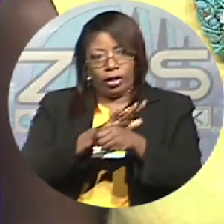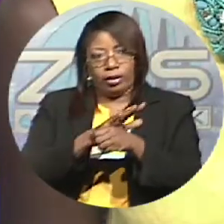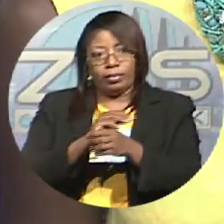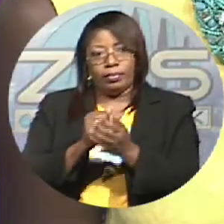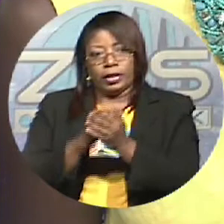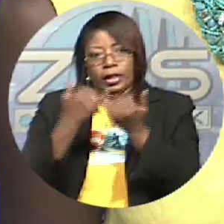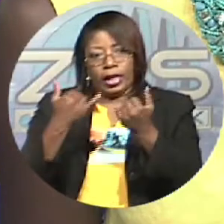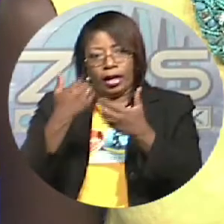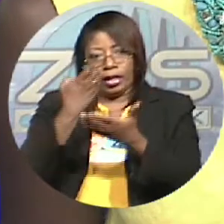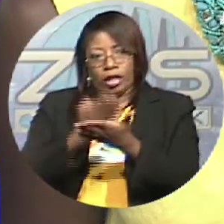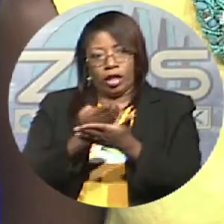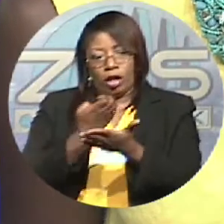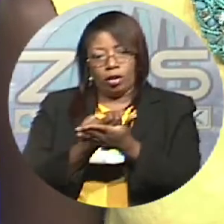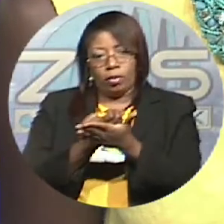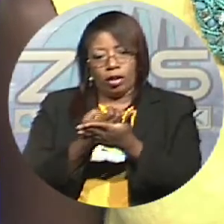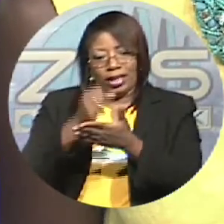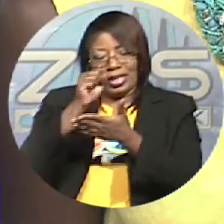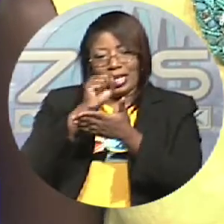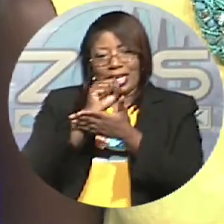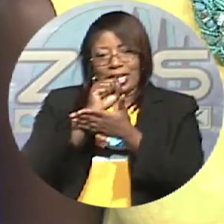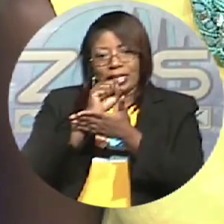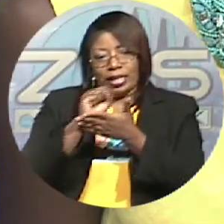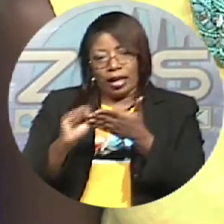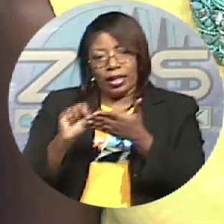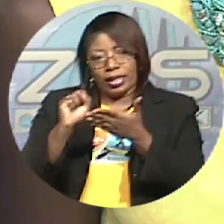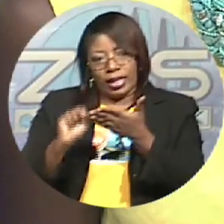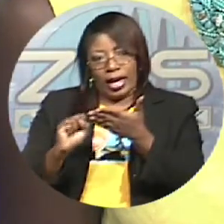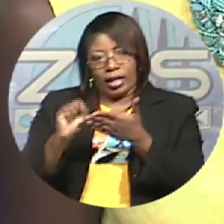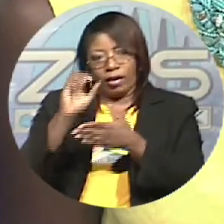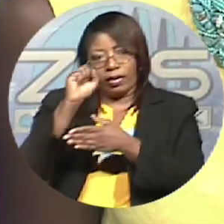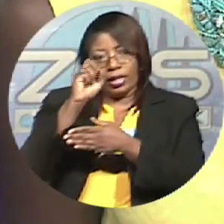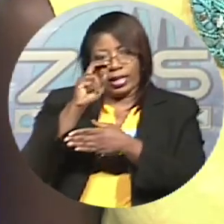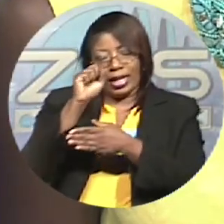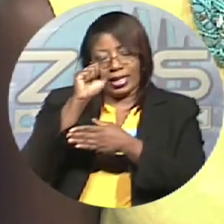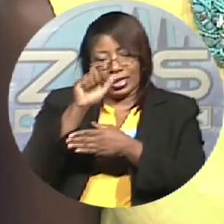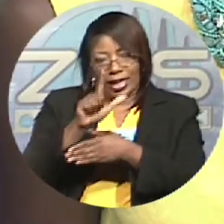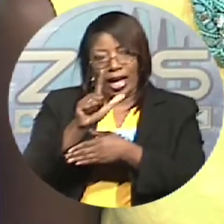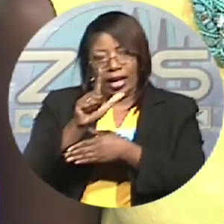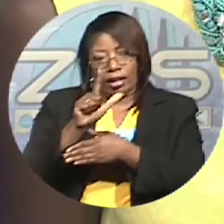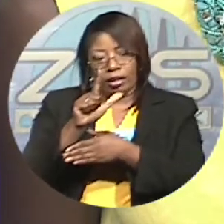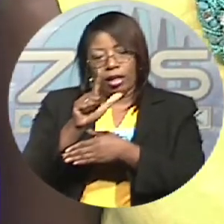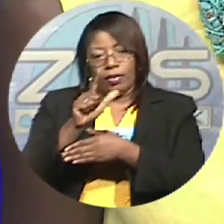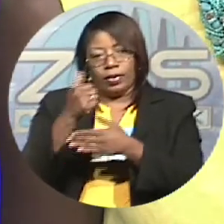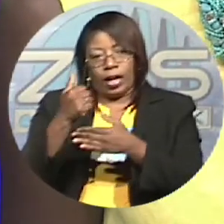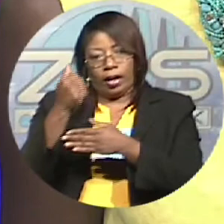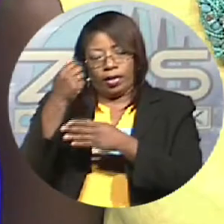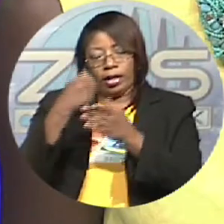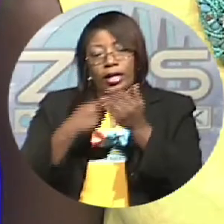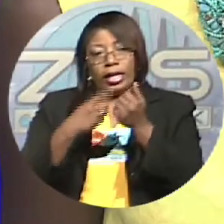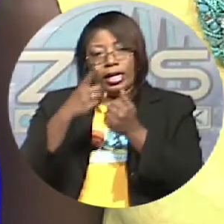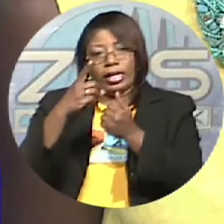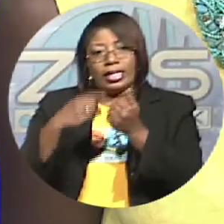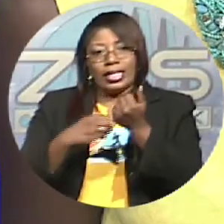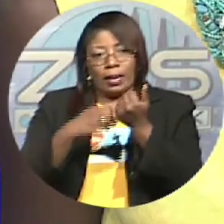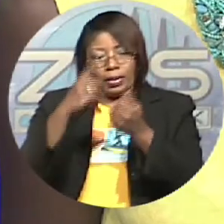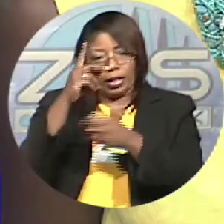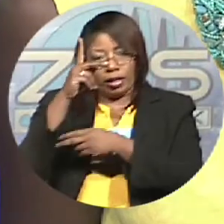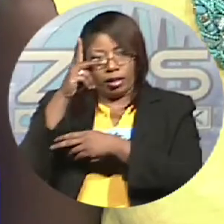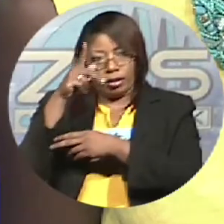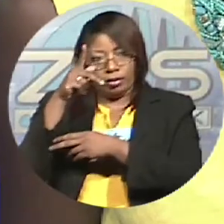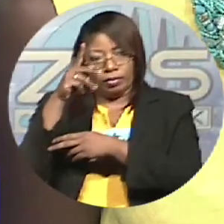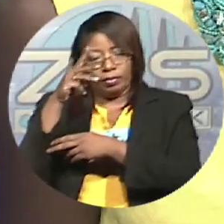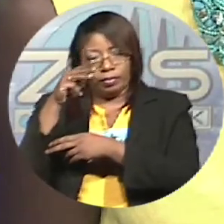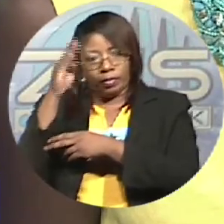on the southern island of San Salvador is said to be flourishing. That coming from Deputy Prime Minister and Member of Parliament for the area, the Honorable